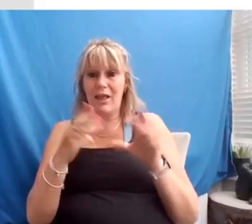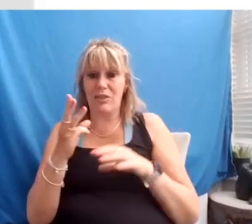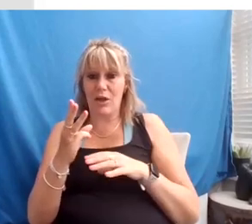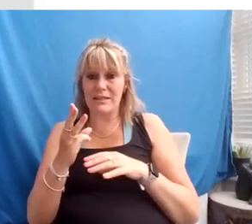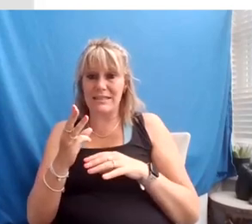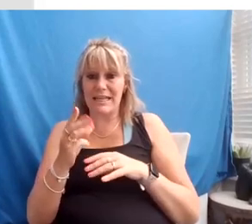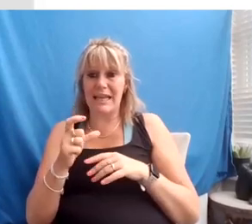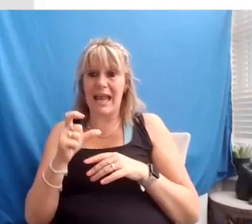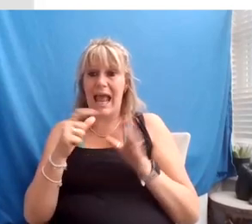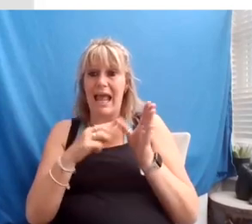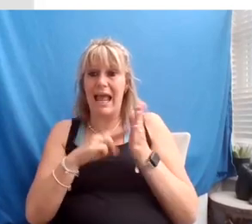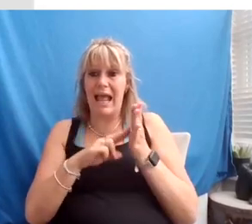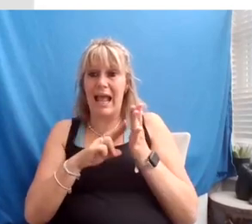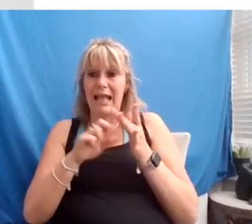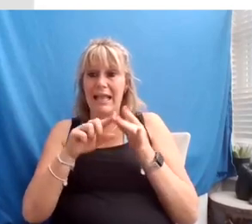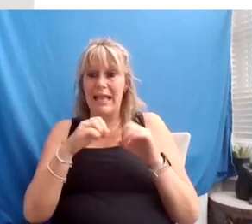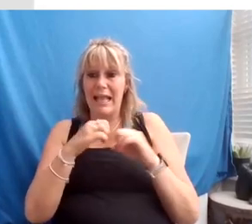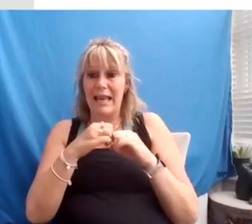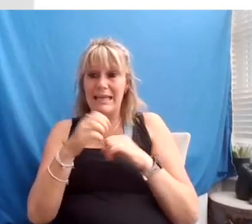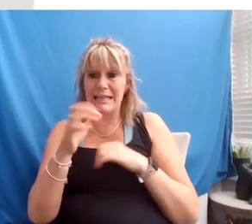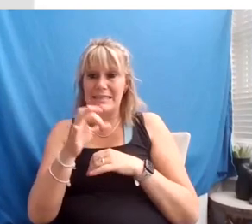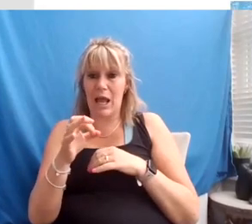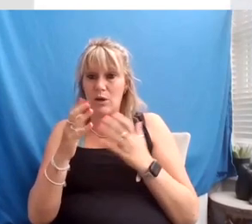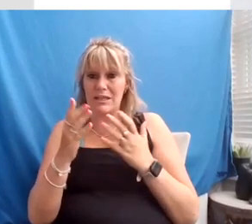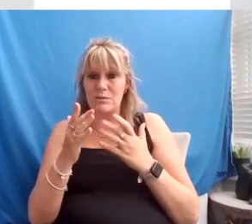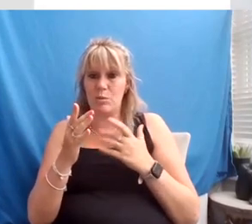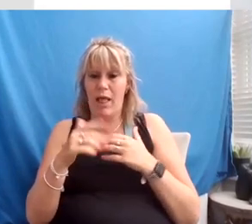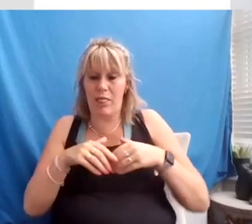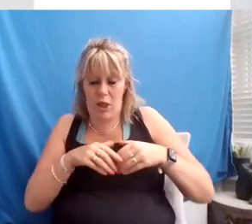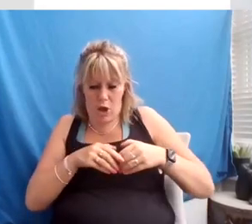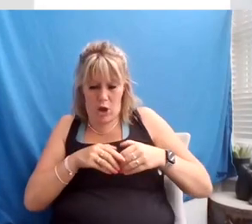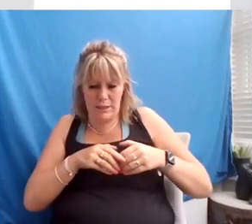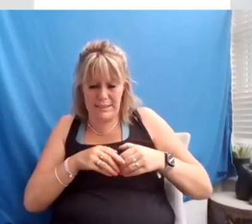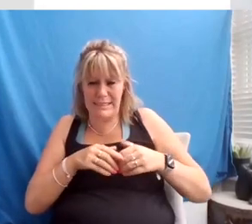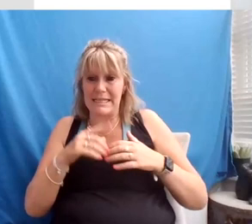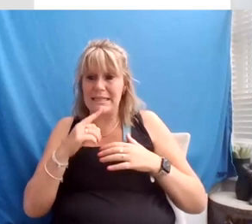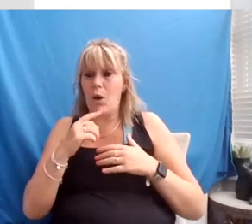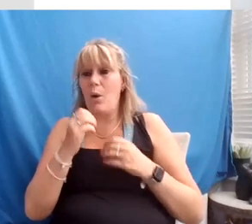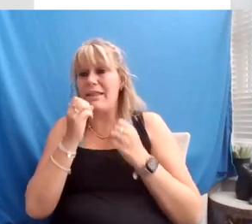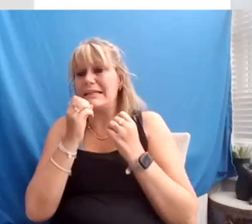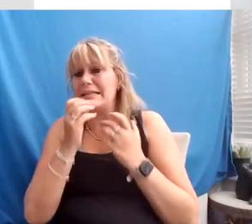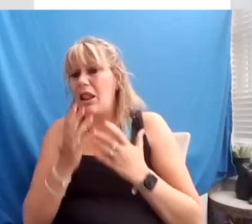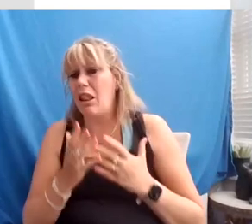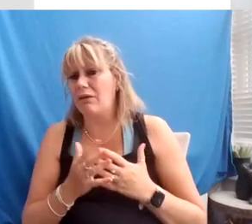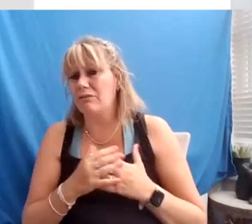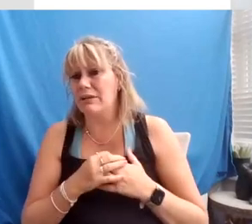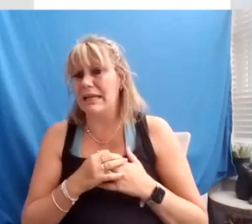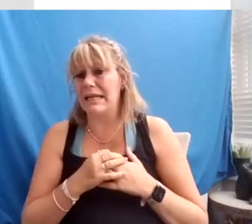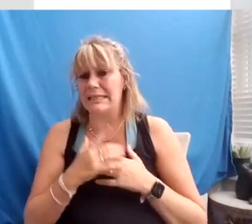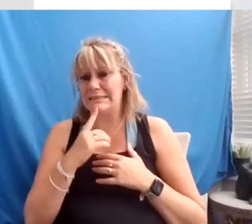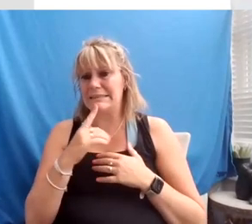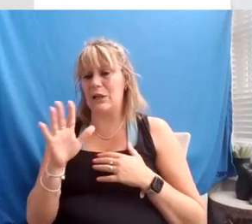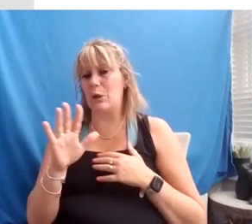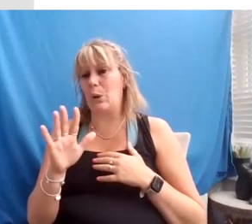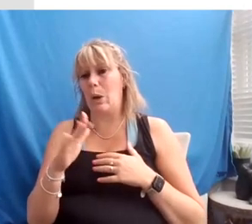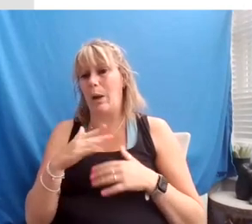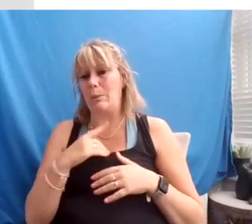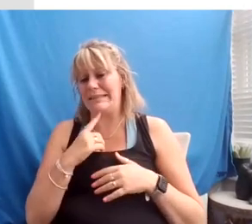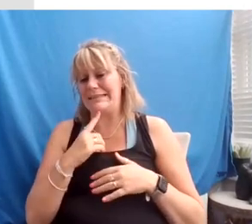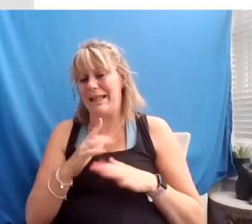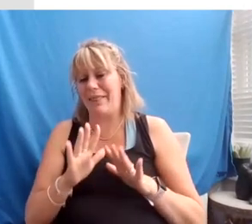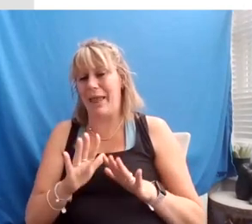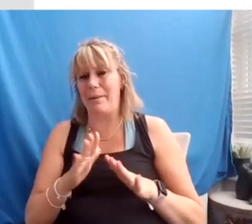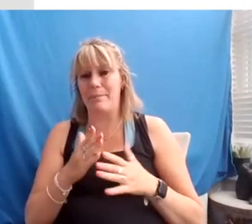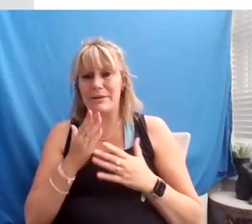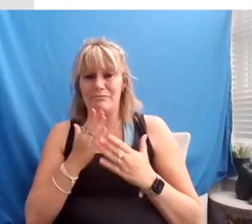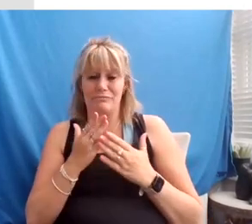Town, where the little heart is. That's lovely, Jude. Well, I wouldn't go that far, Dawn. Oh, I love that. It's